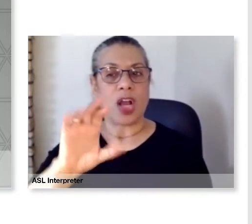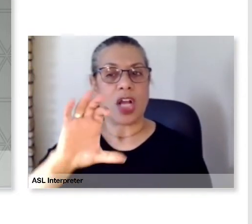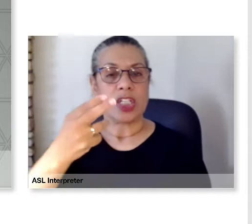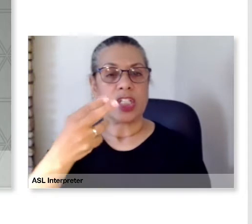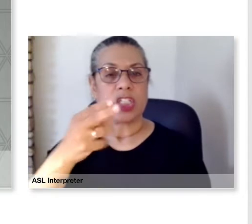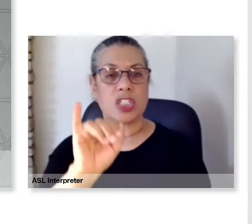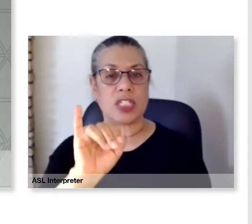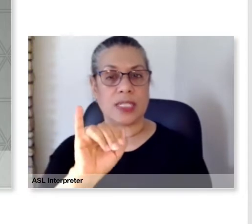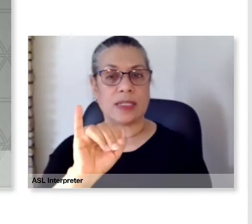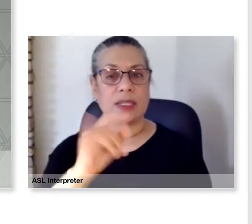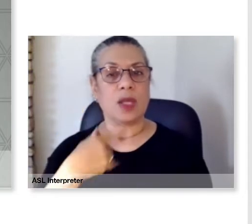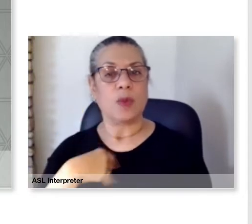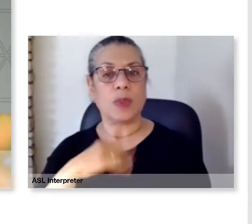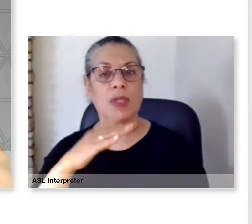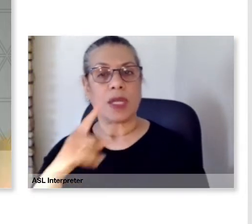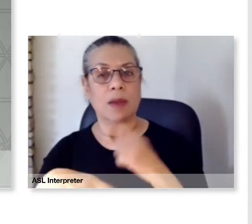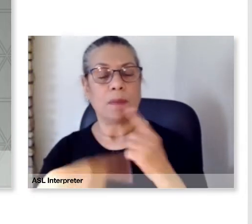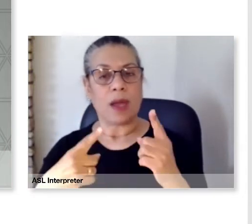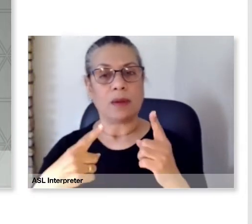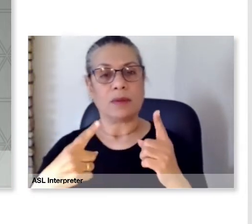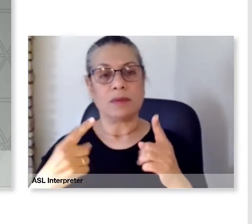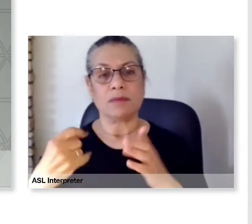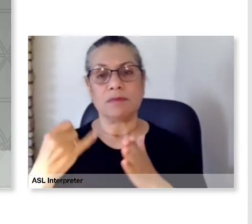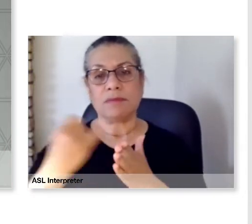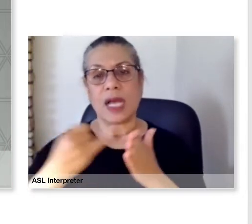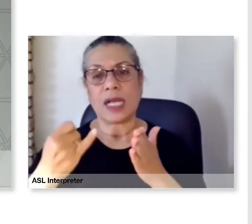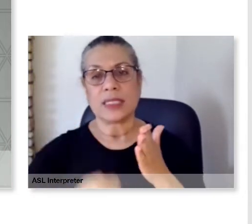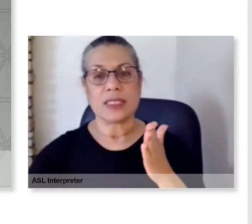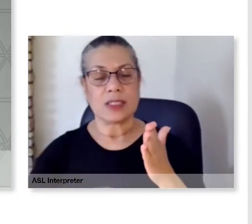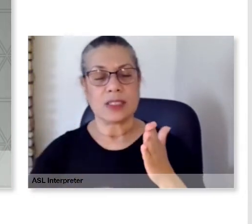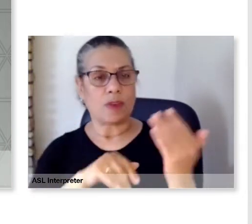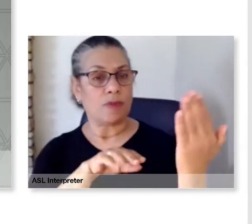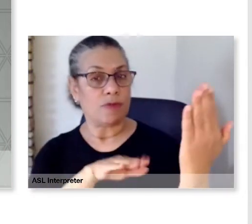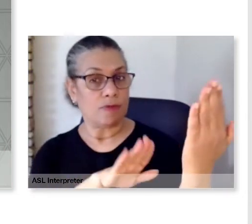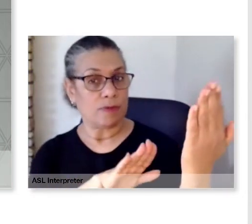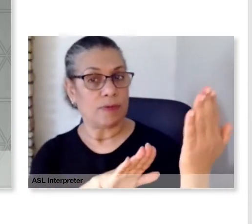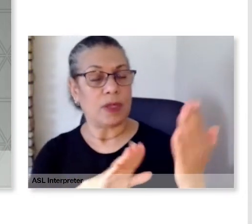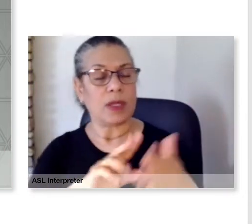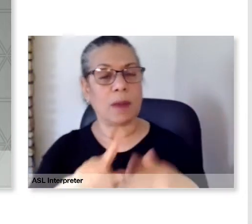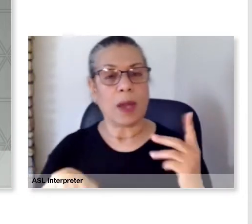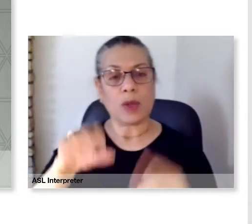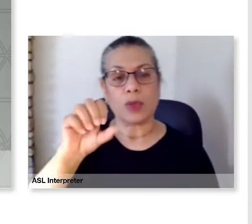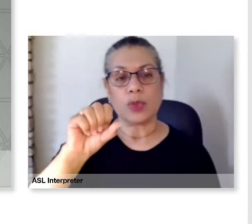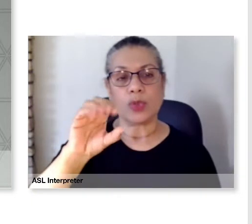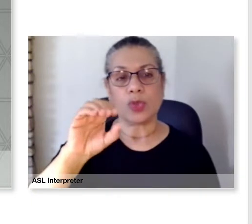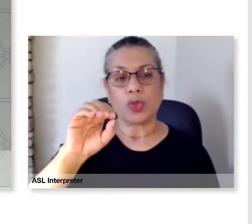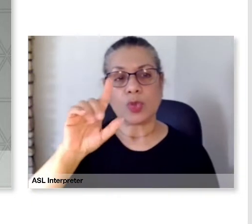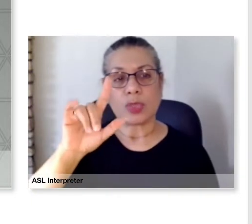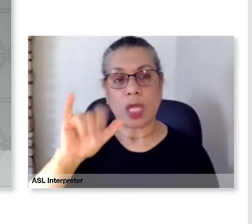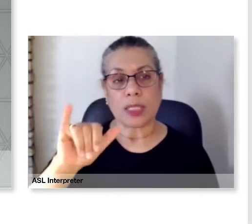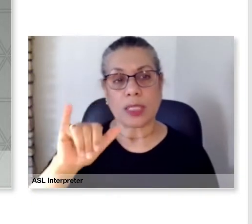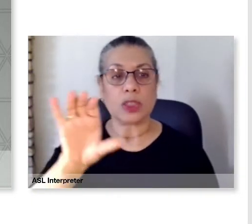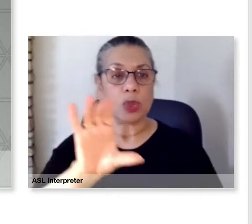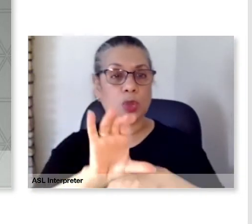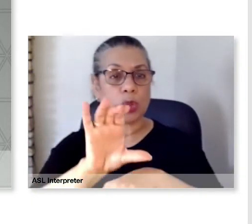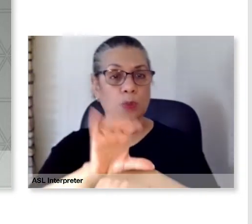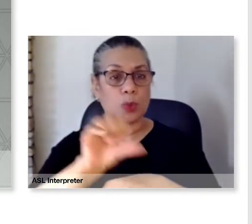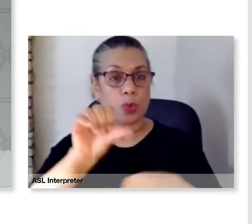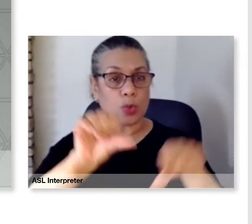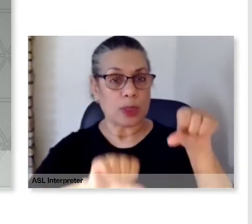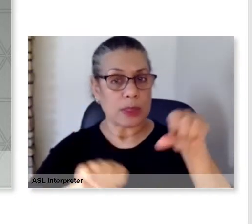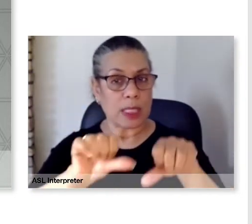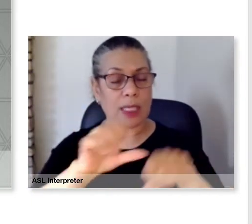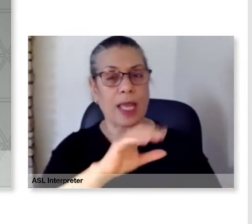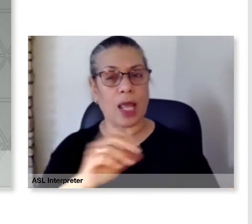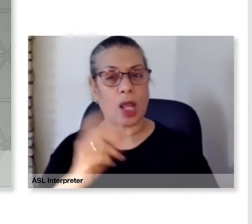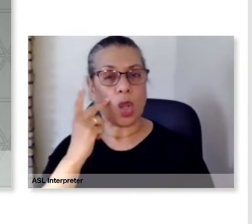an artistic point of view, bringing together our trifecta of sociology, computer science, and the arts, and in particular, looking at reflective